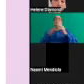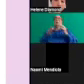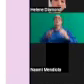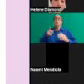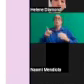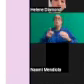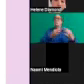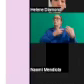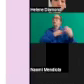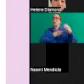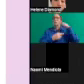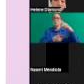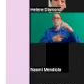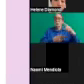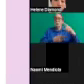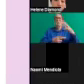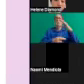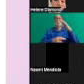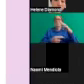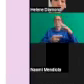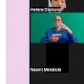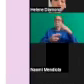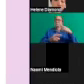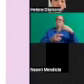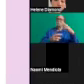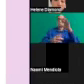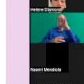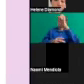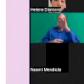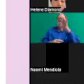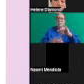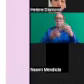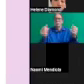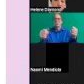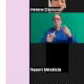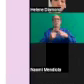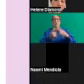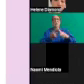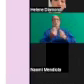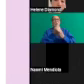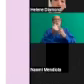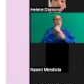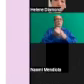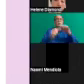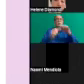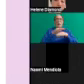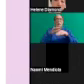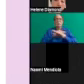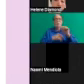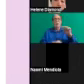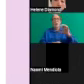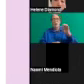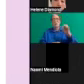And promote accessibility when we can, right? That's a basic root need.